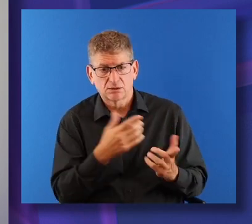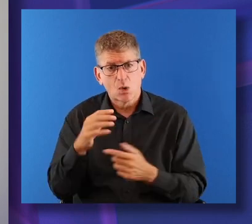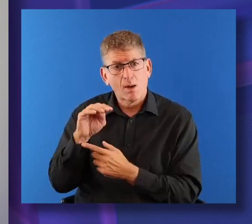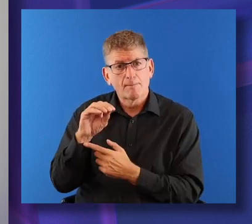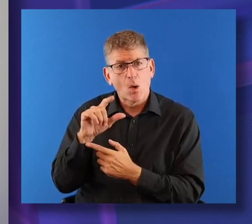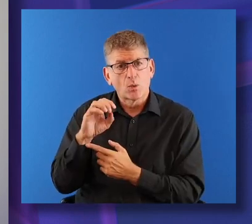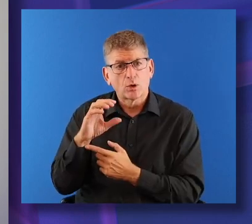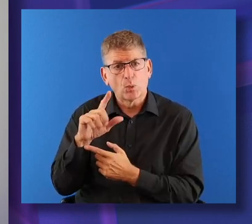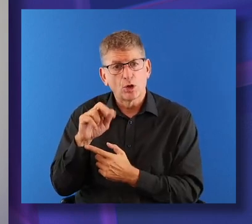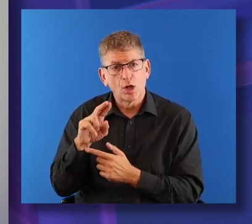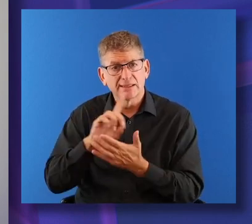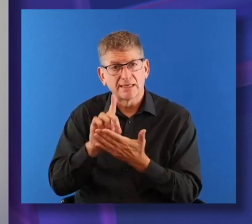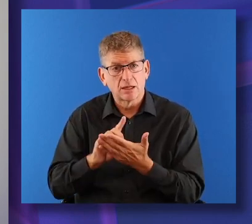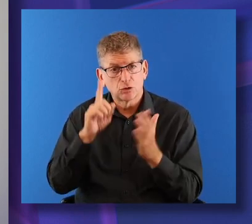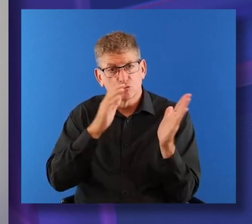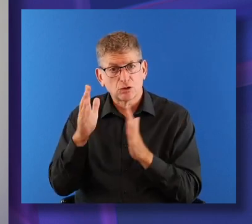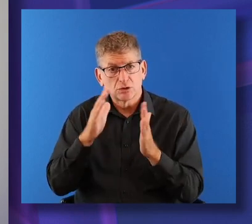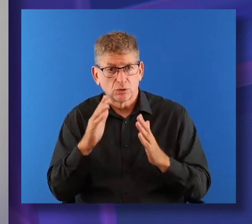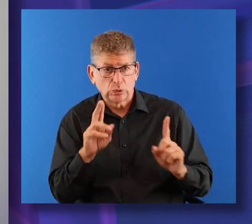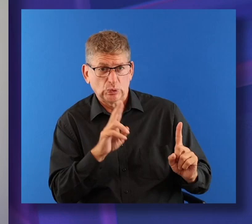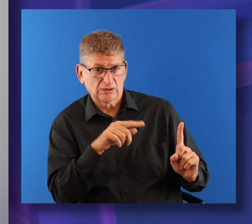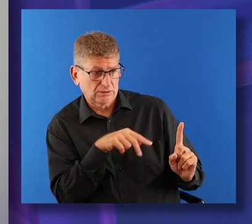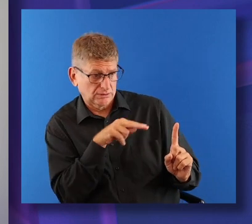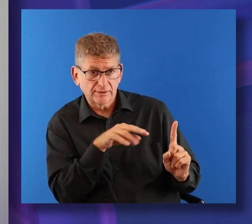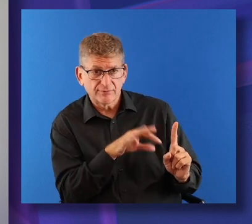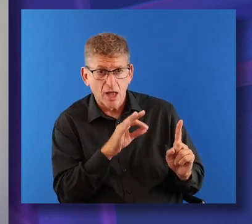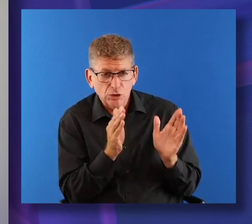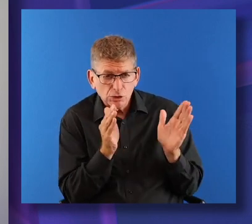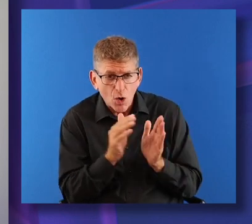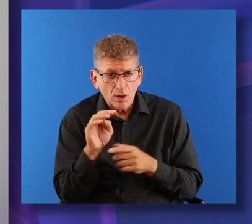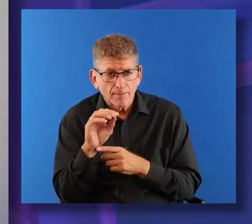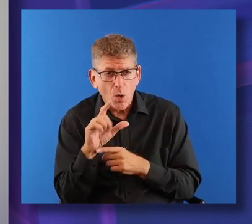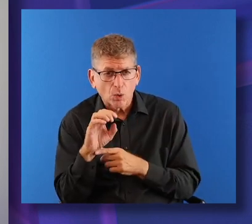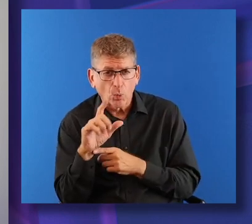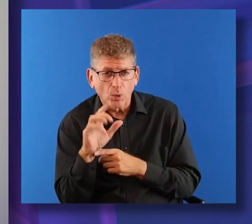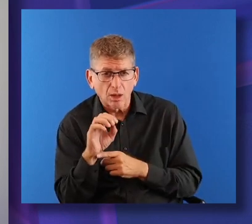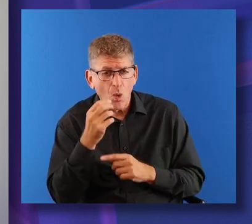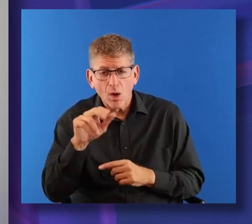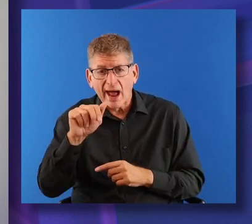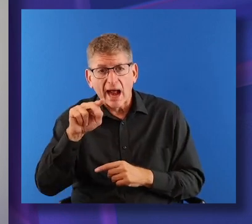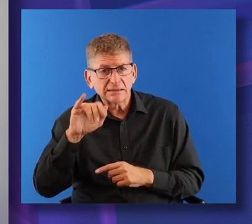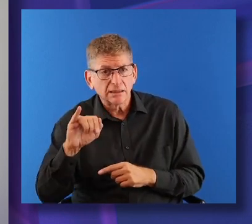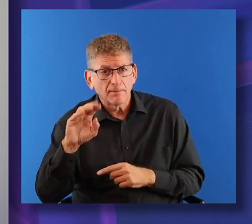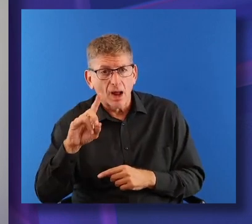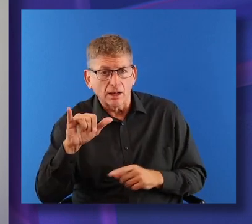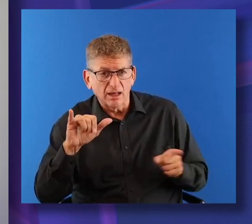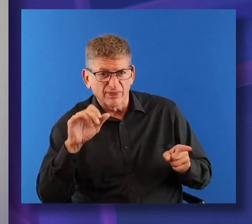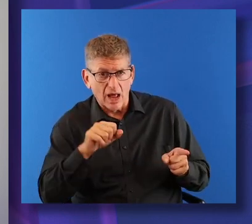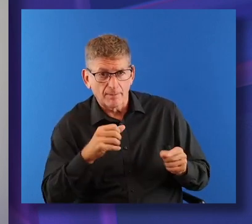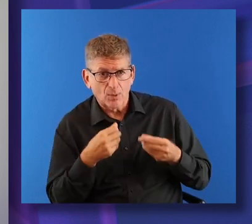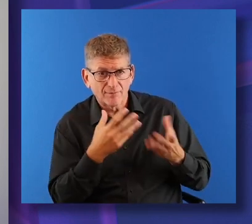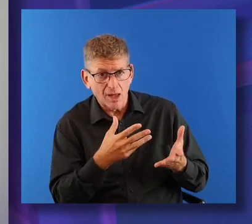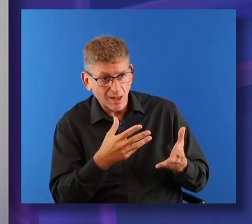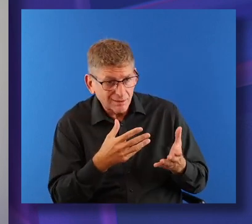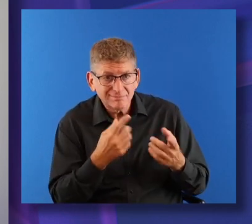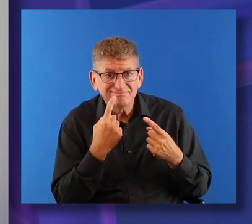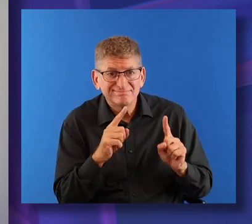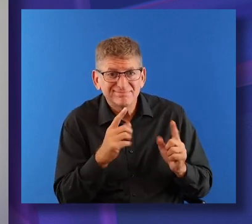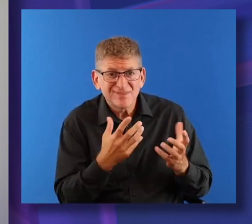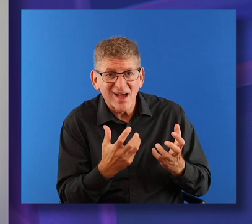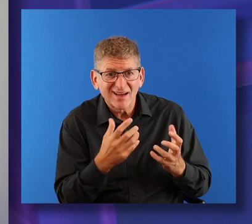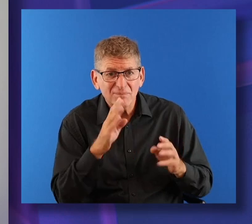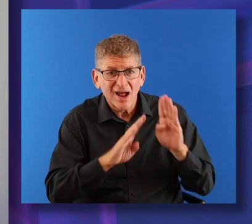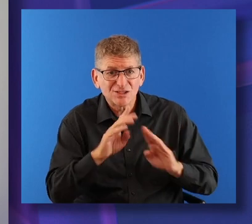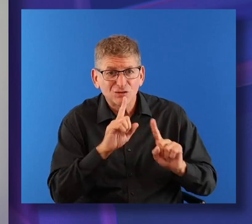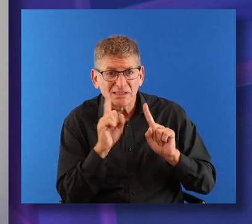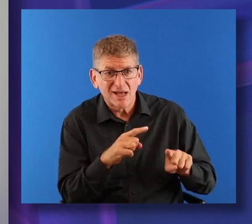a small molecule or an antibody that can provide the desired biological response while maintaining acceptable